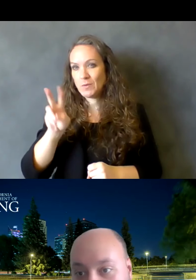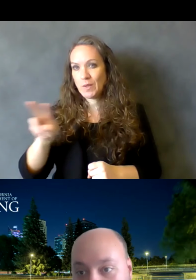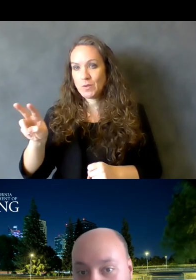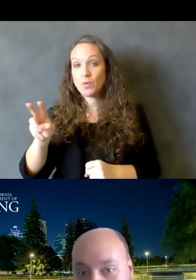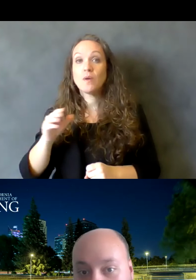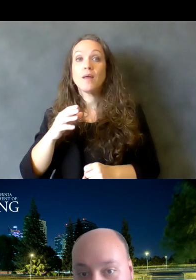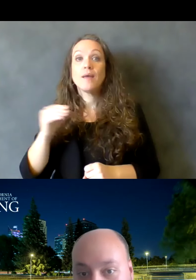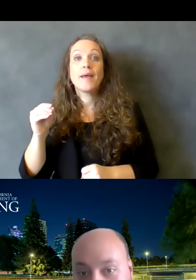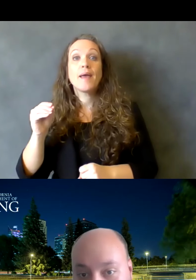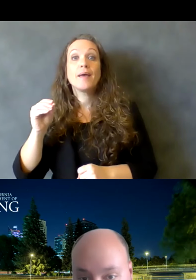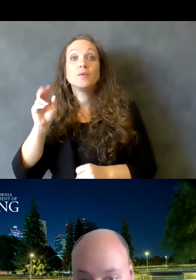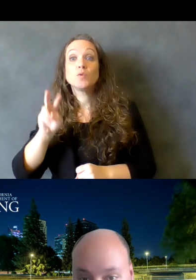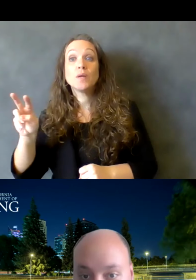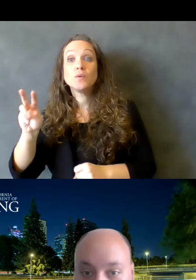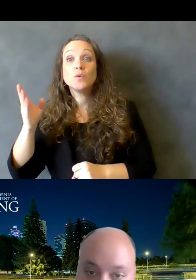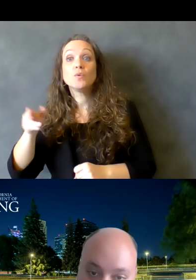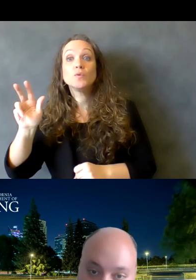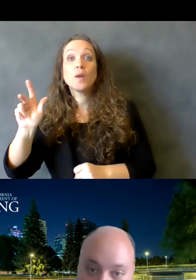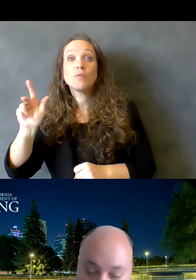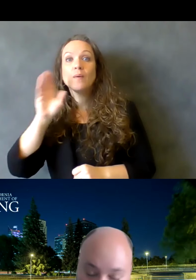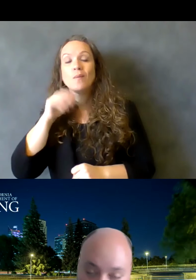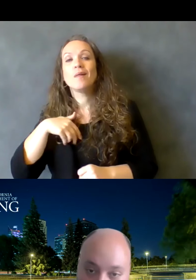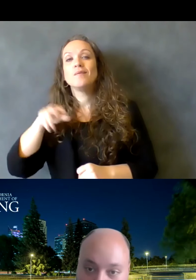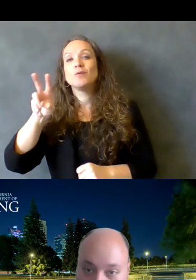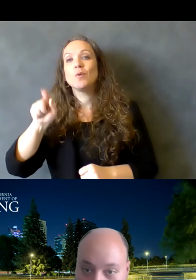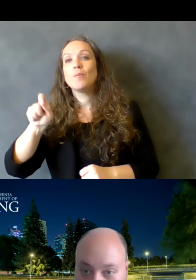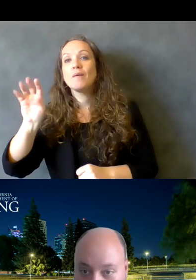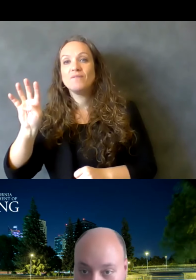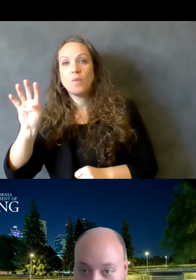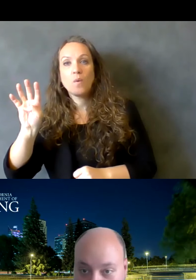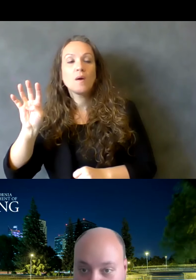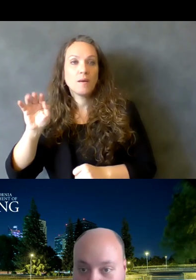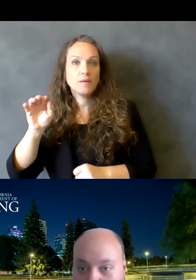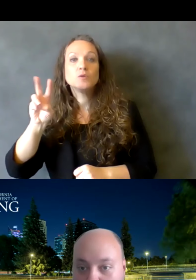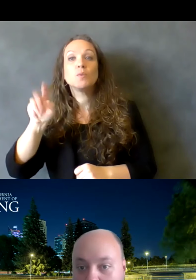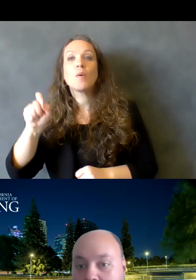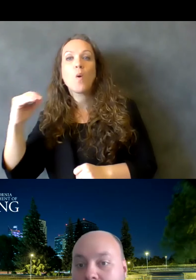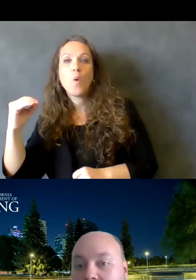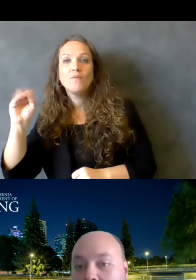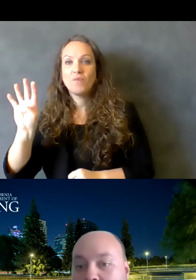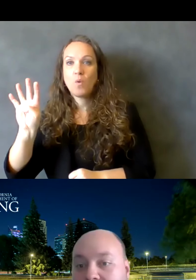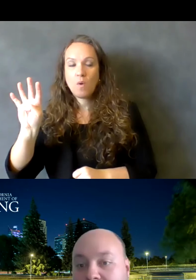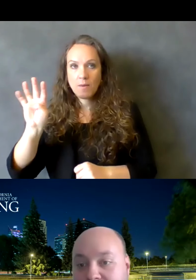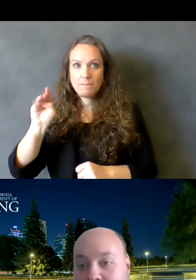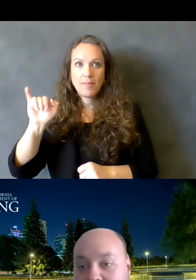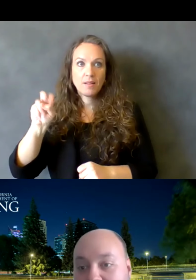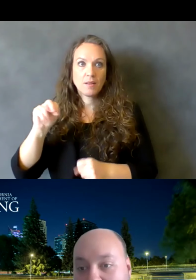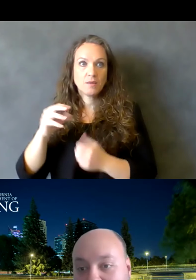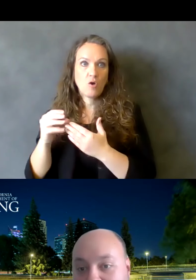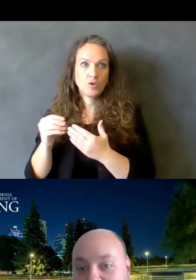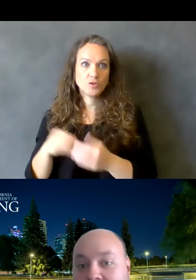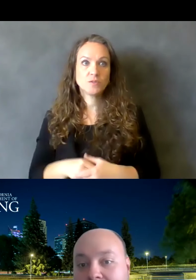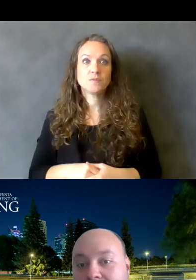in fiscal year 22-23, as well as a proposed budget bill language, allowing the department flexibilities